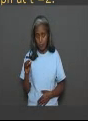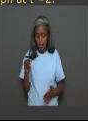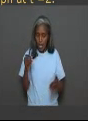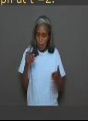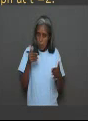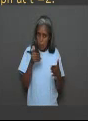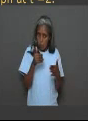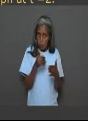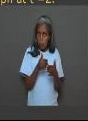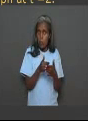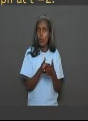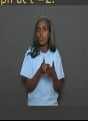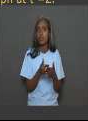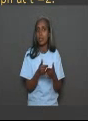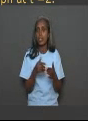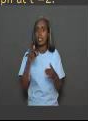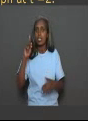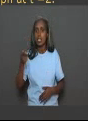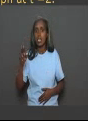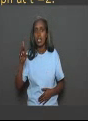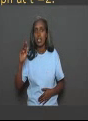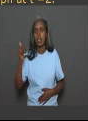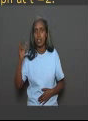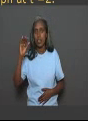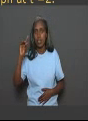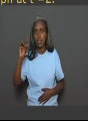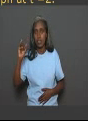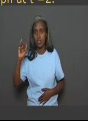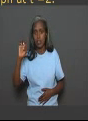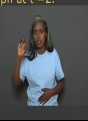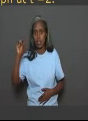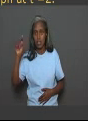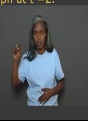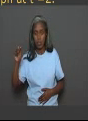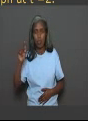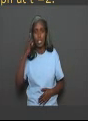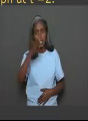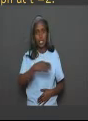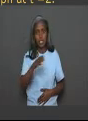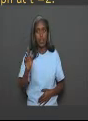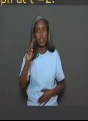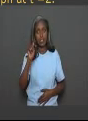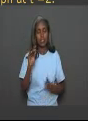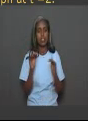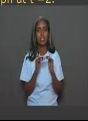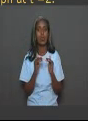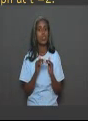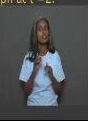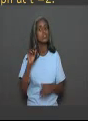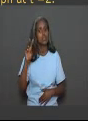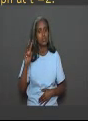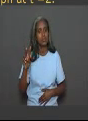and approximate the gradient of the graph at t